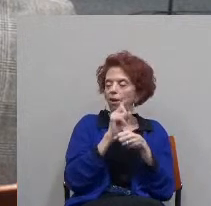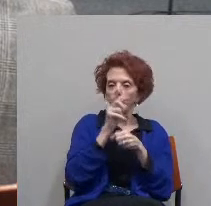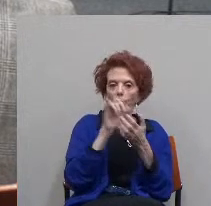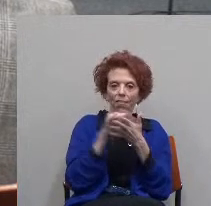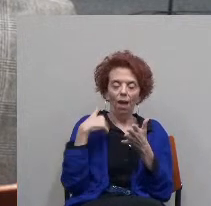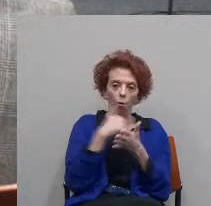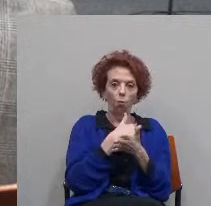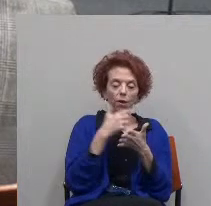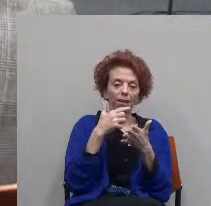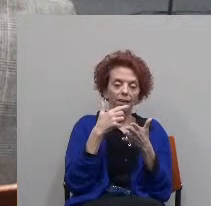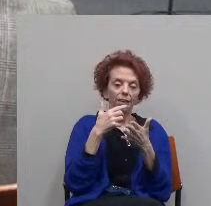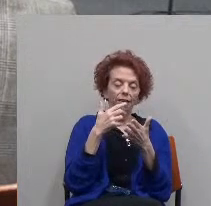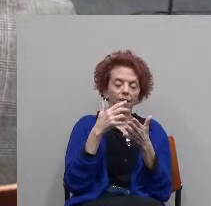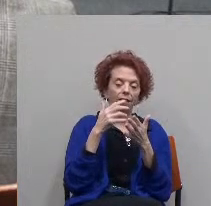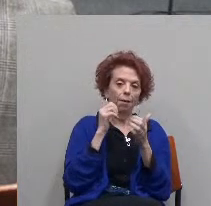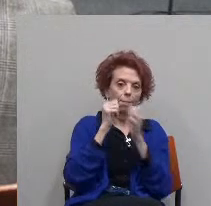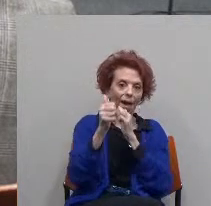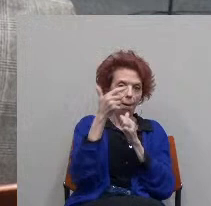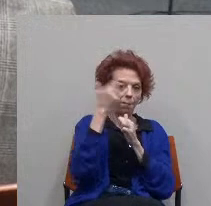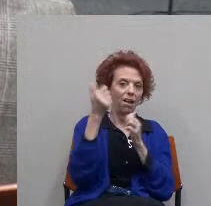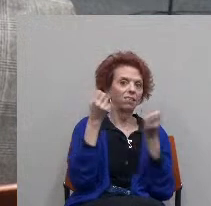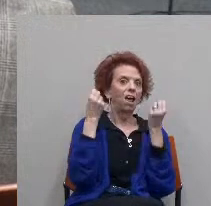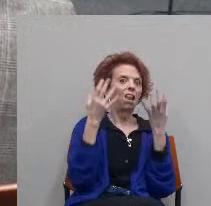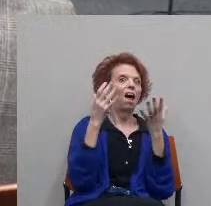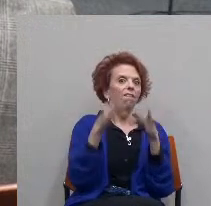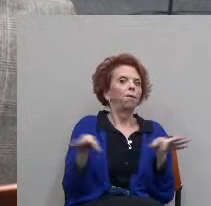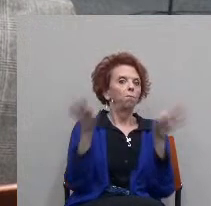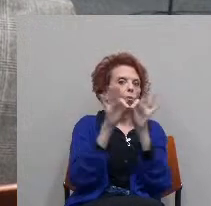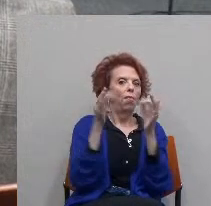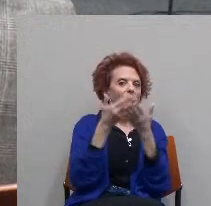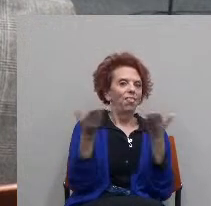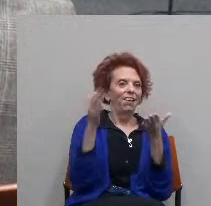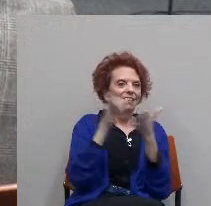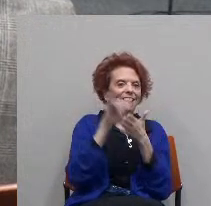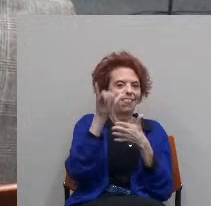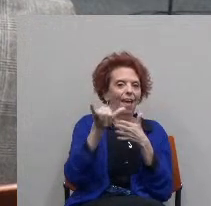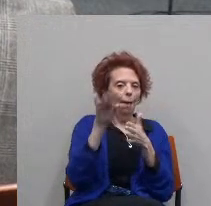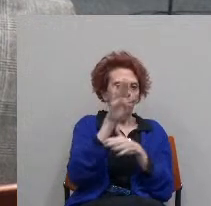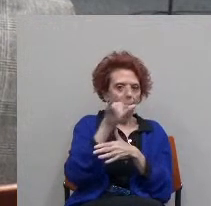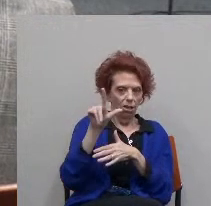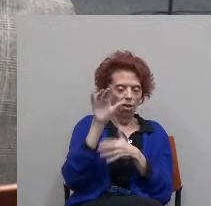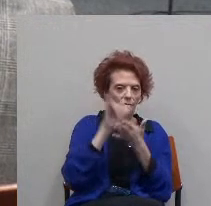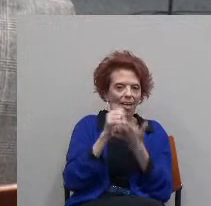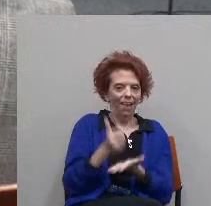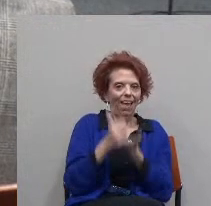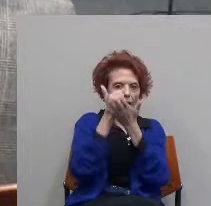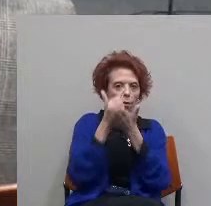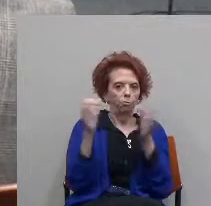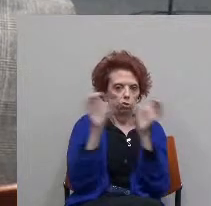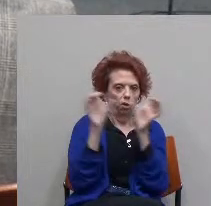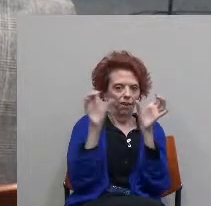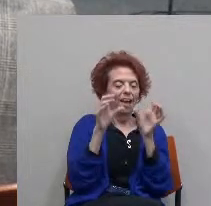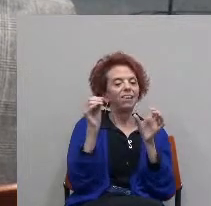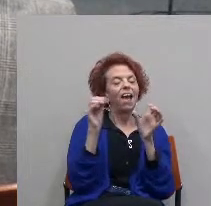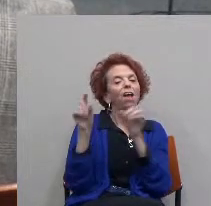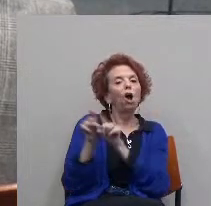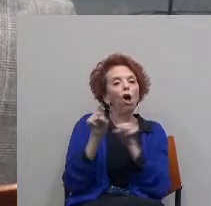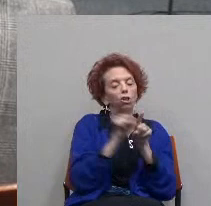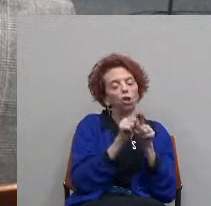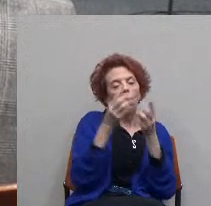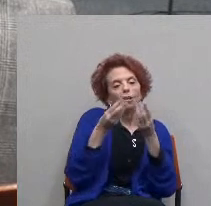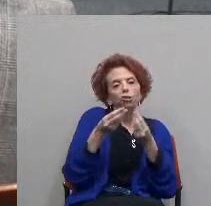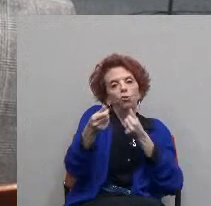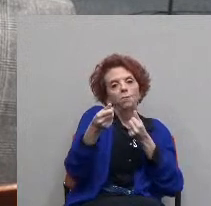we get it across the finish line, because there are a lot of important things in this bill that help certification. It